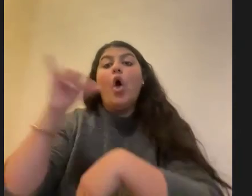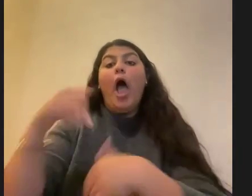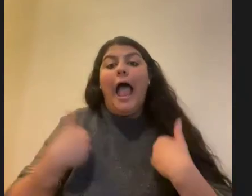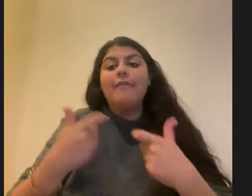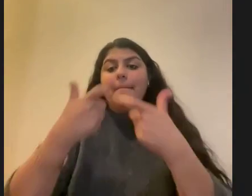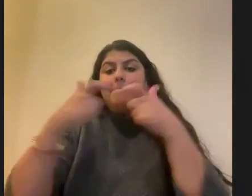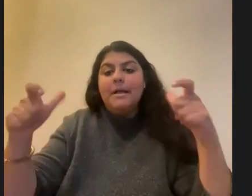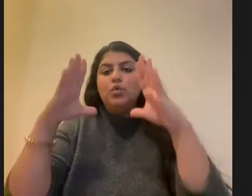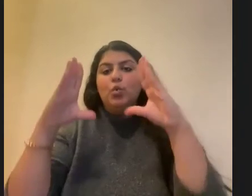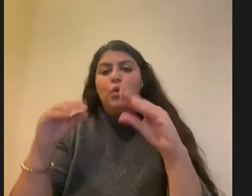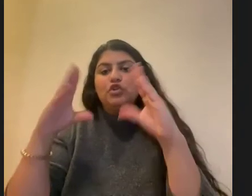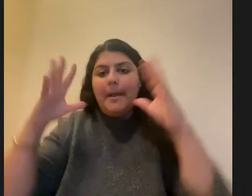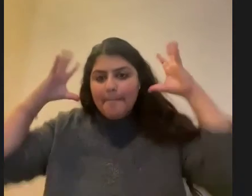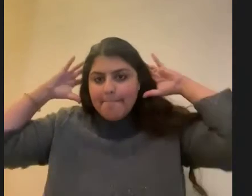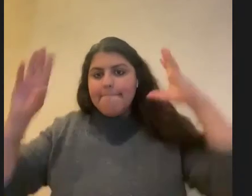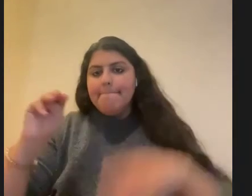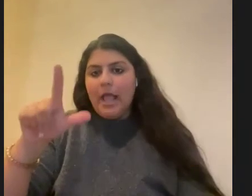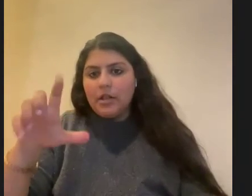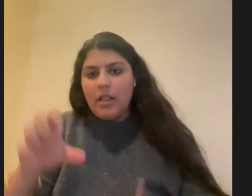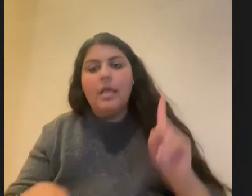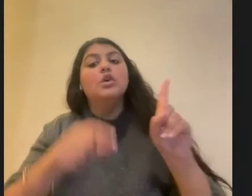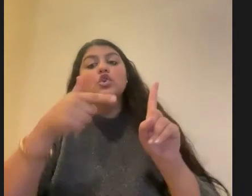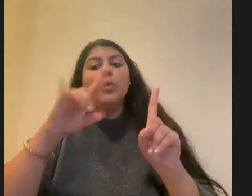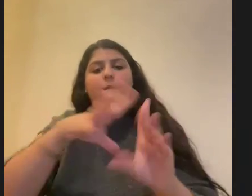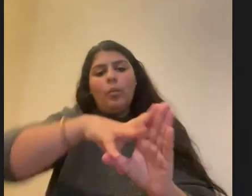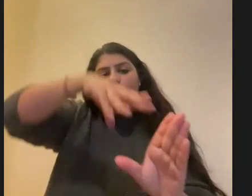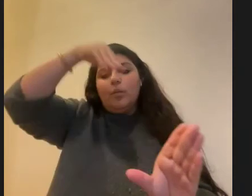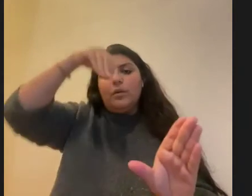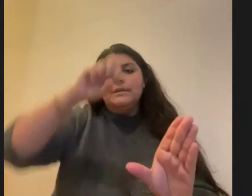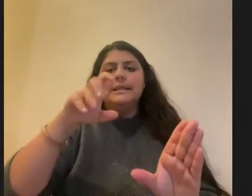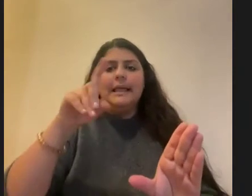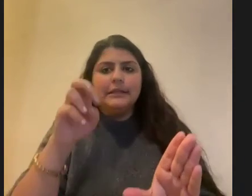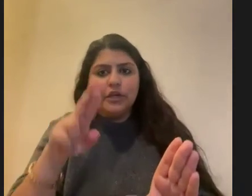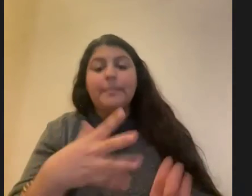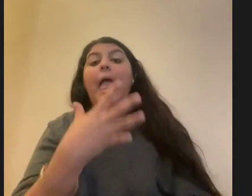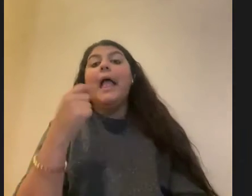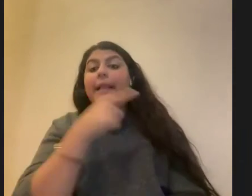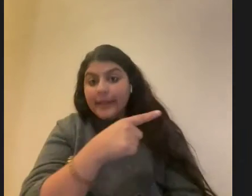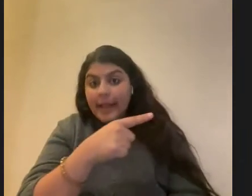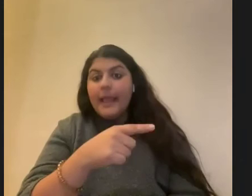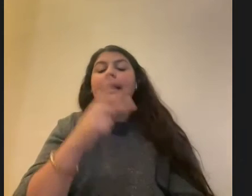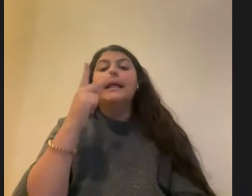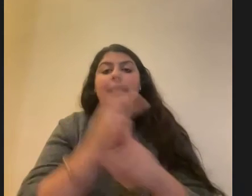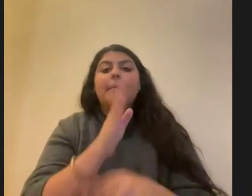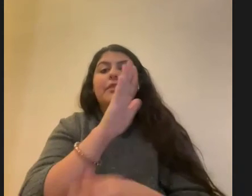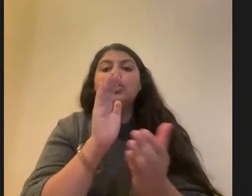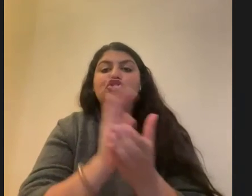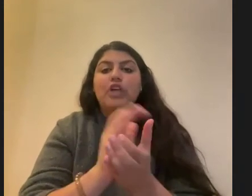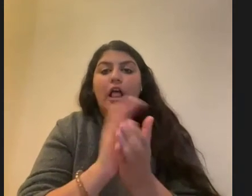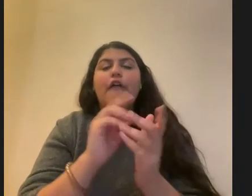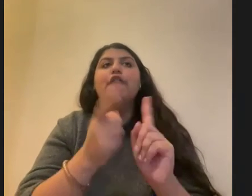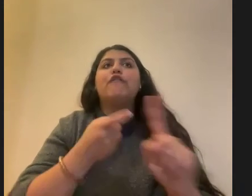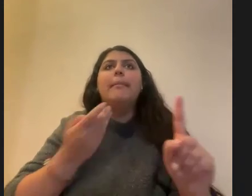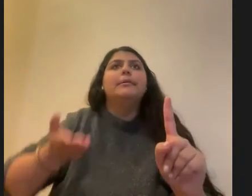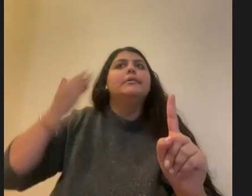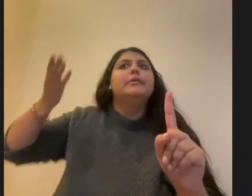mantle where squid have kind of a slender one, and squid still maintain part of their shell from millions and millions and millions of